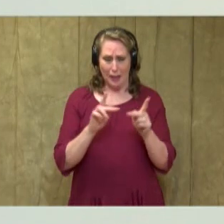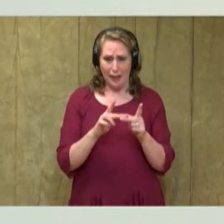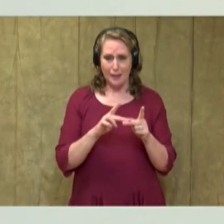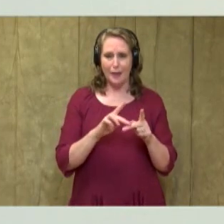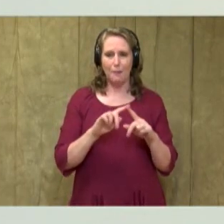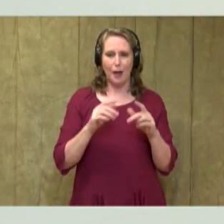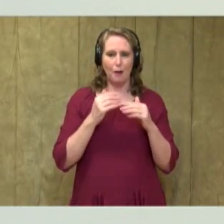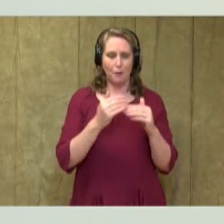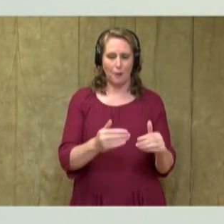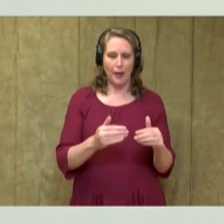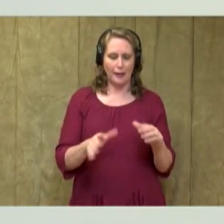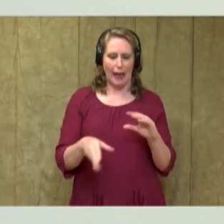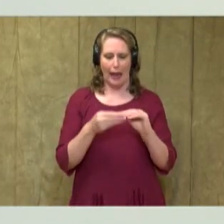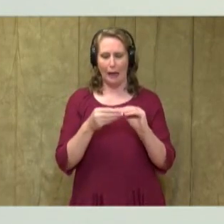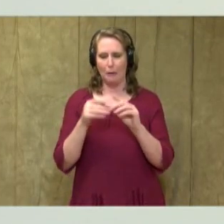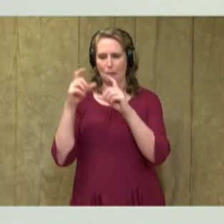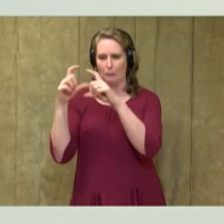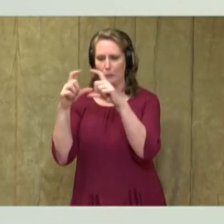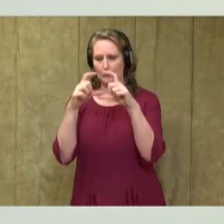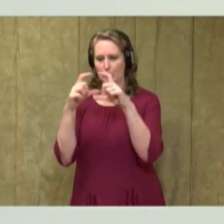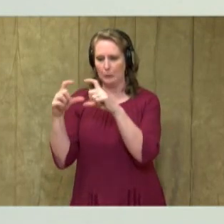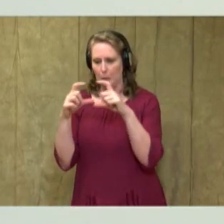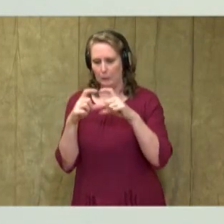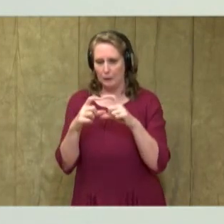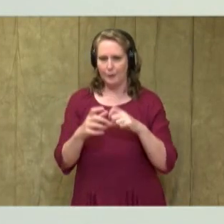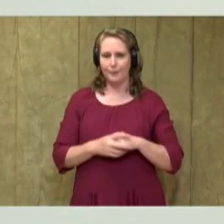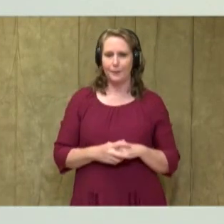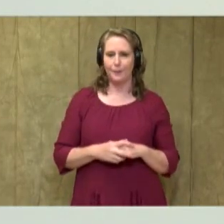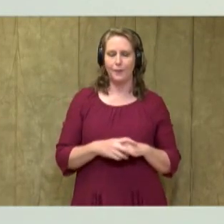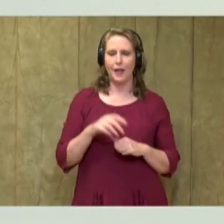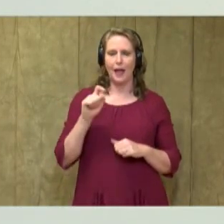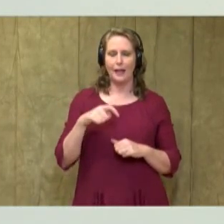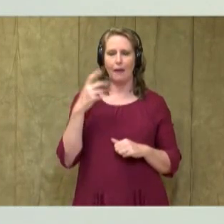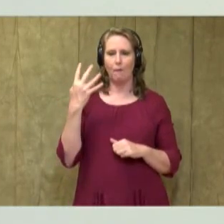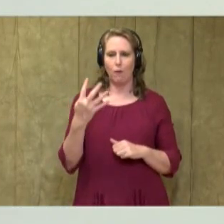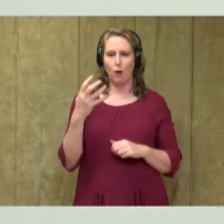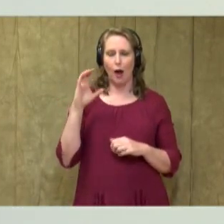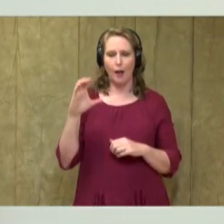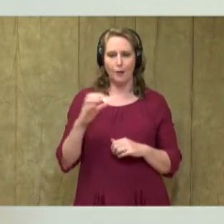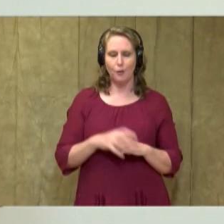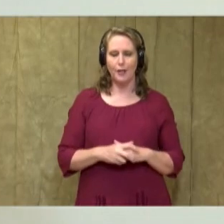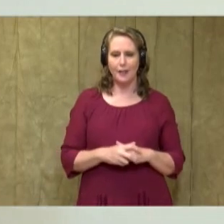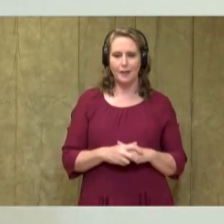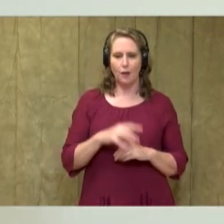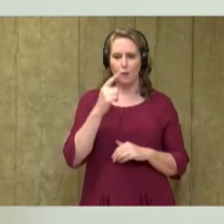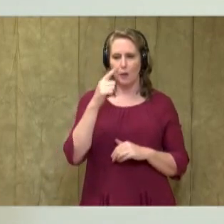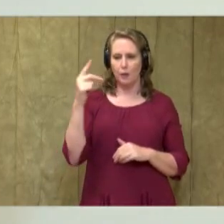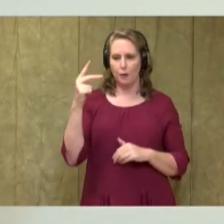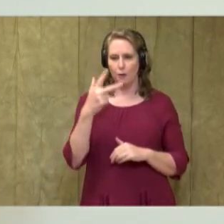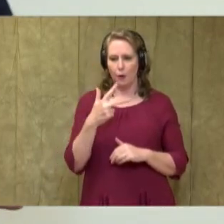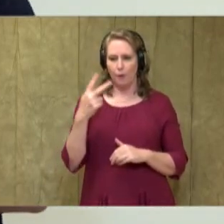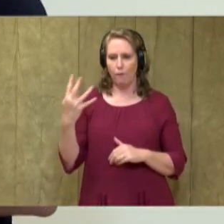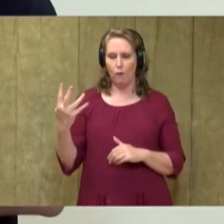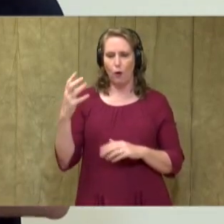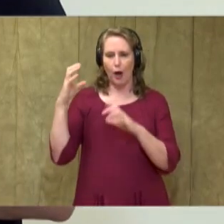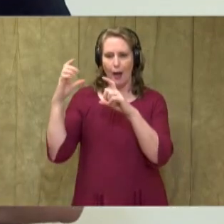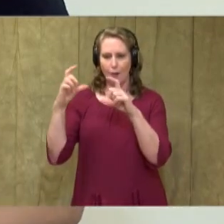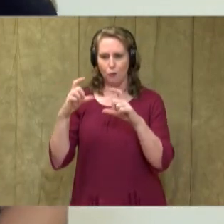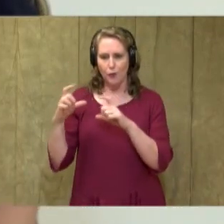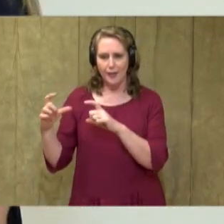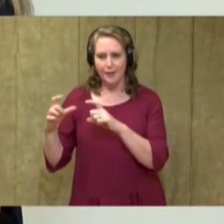but I'm going to go ahead and just put them up here like this. So I need 4 hundreds. So 1, 2, 3, 4